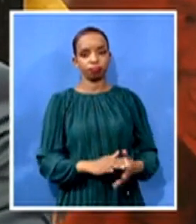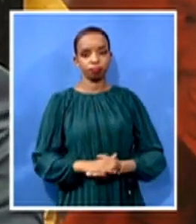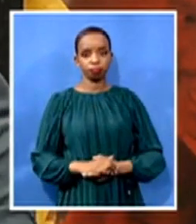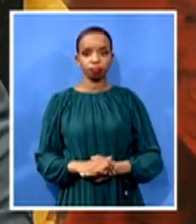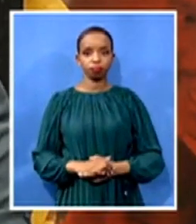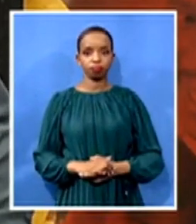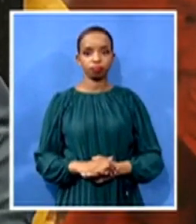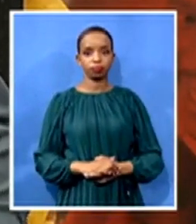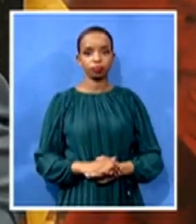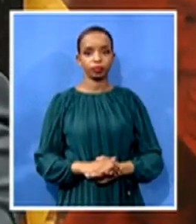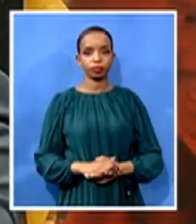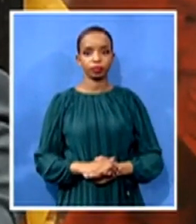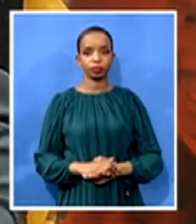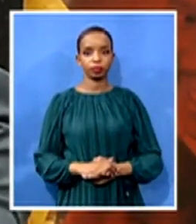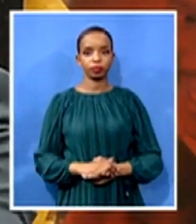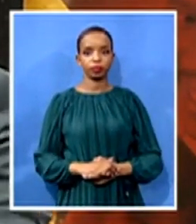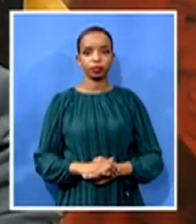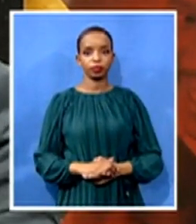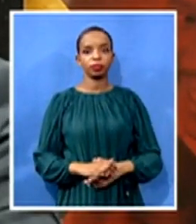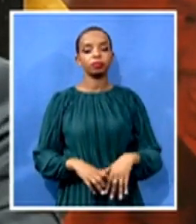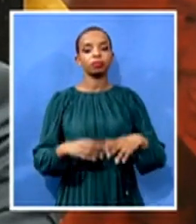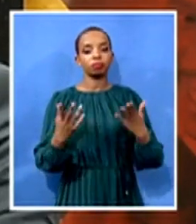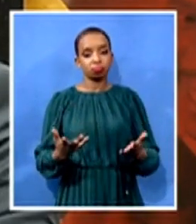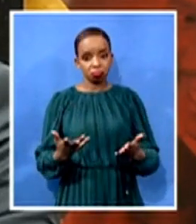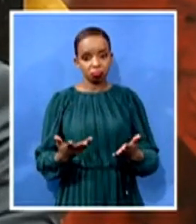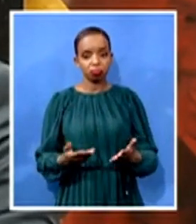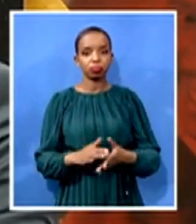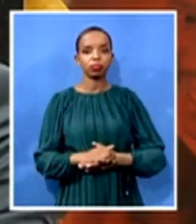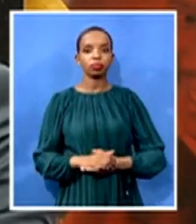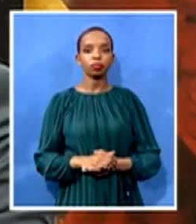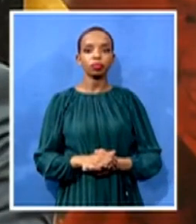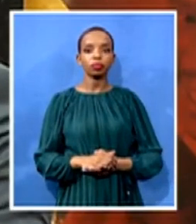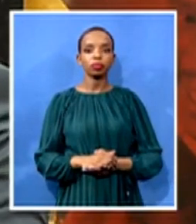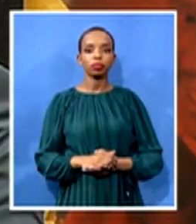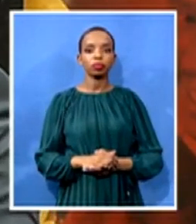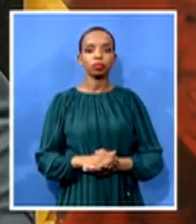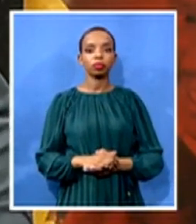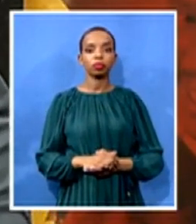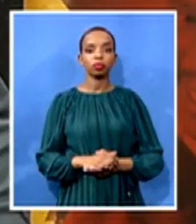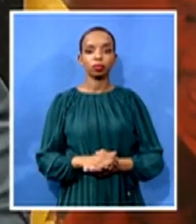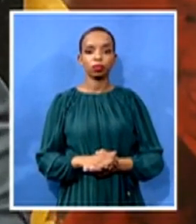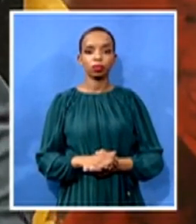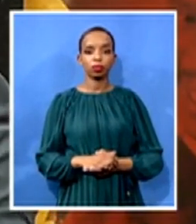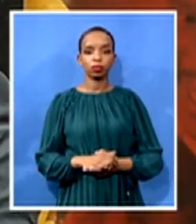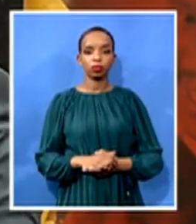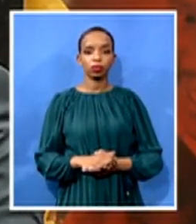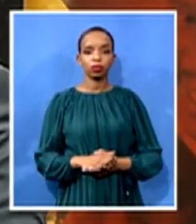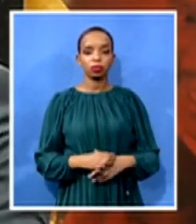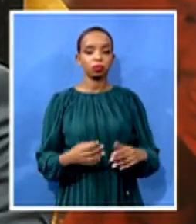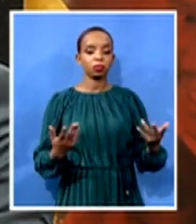It saddens me, colleagues, that in this period we have